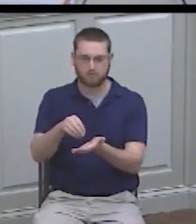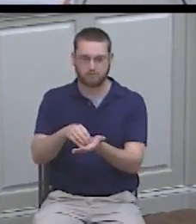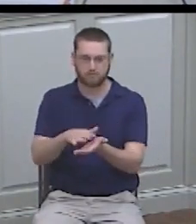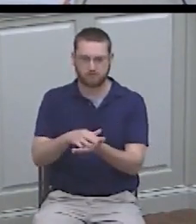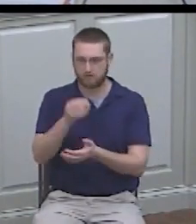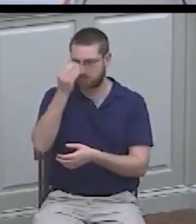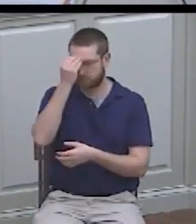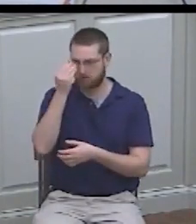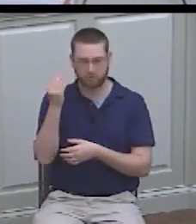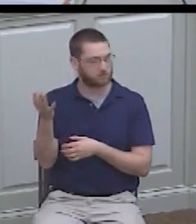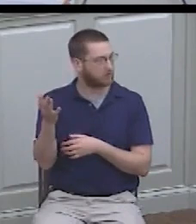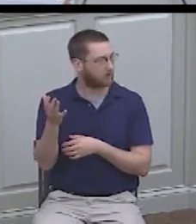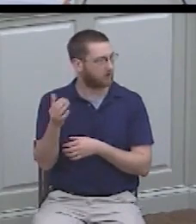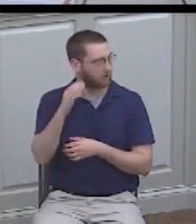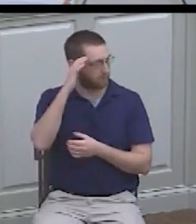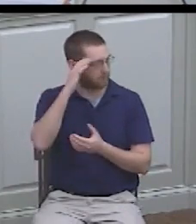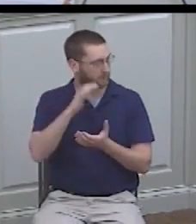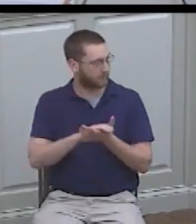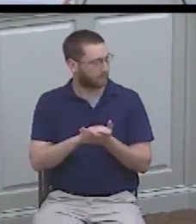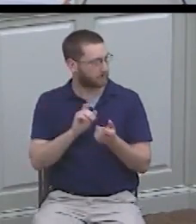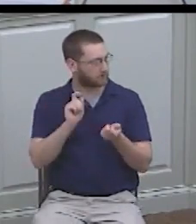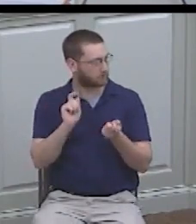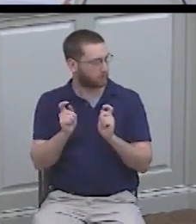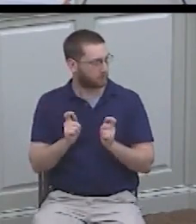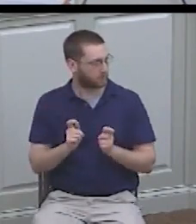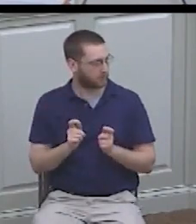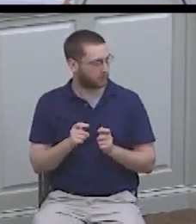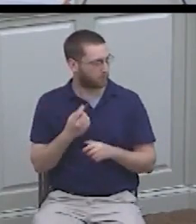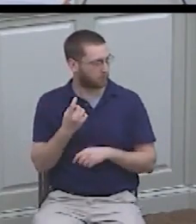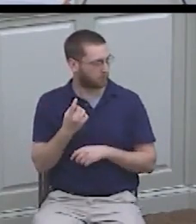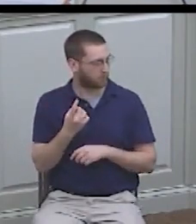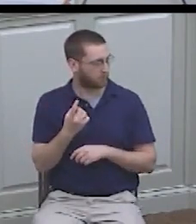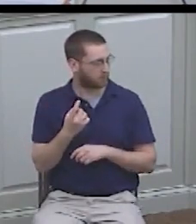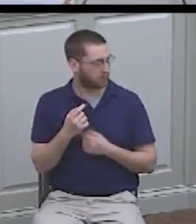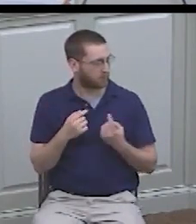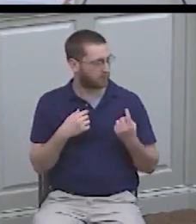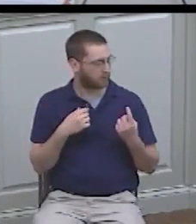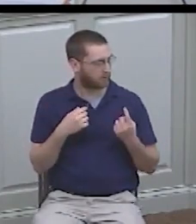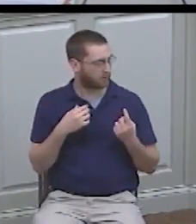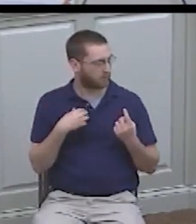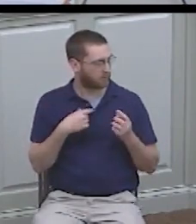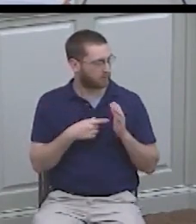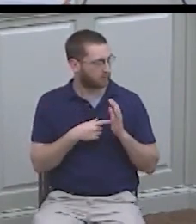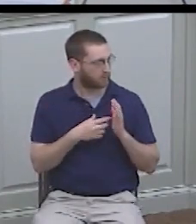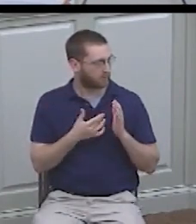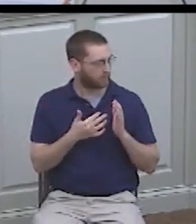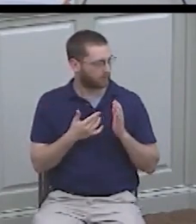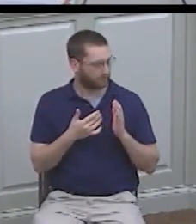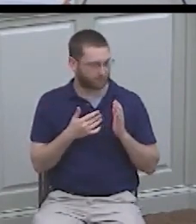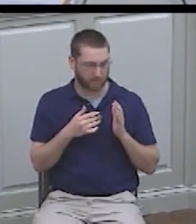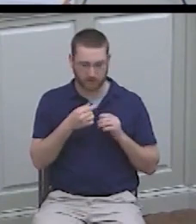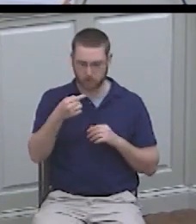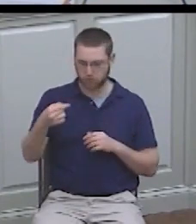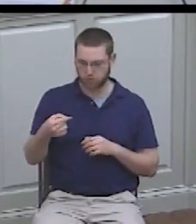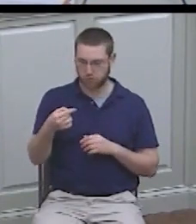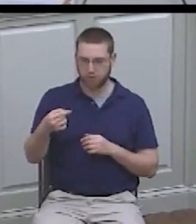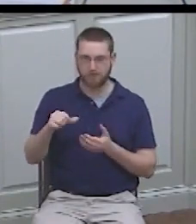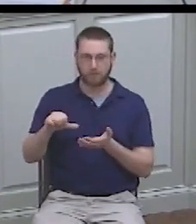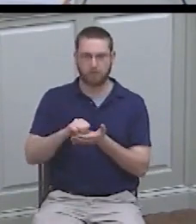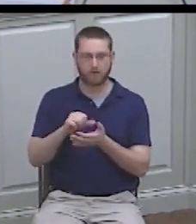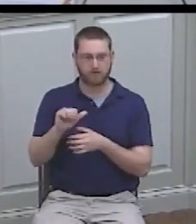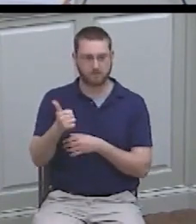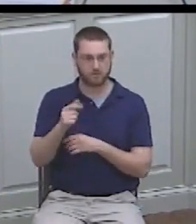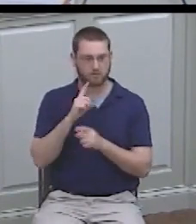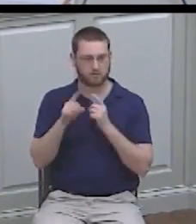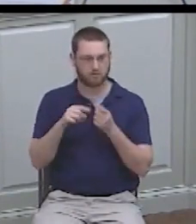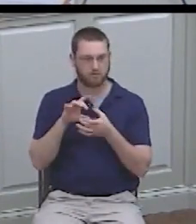and I believe this is a corrected version, that there is an exhibit to exhibit G on page 10 talks